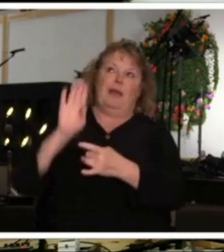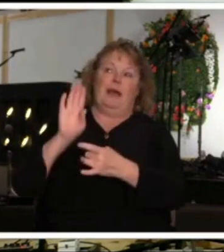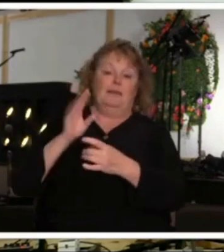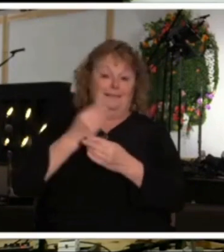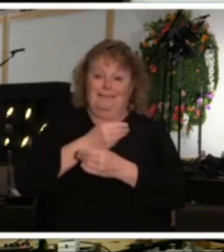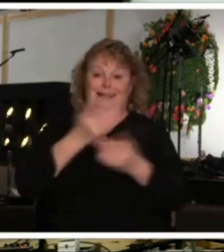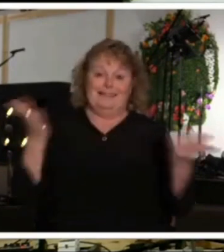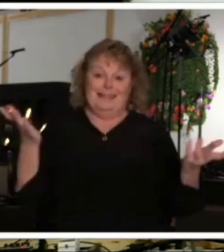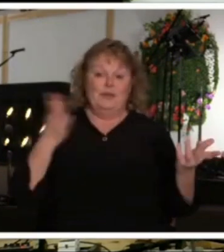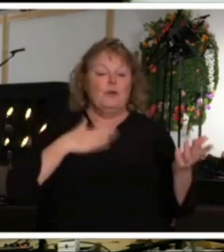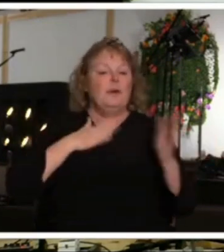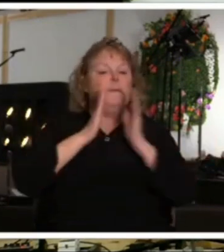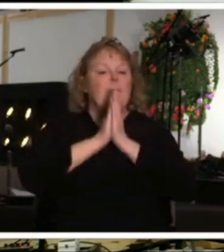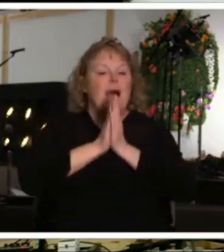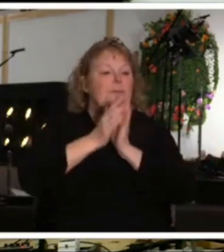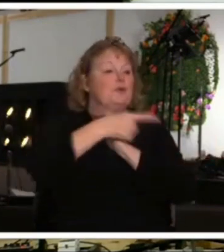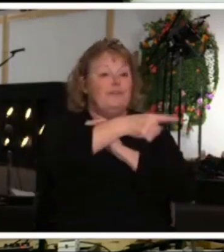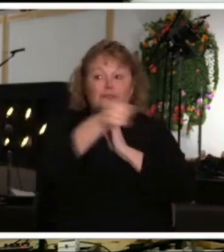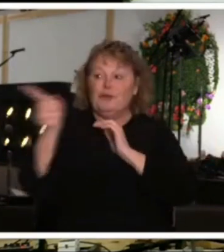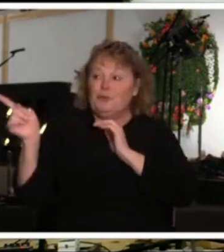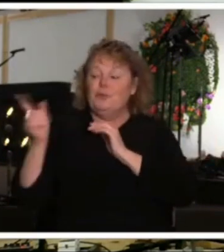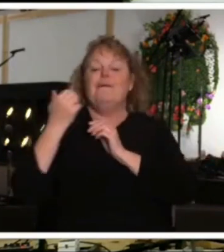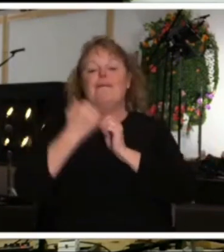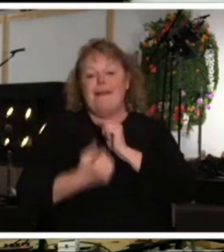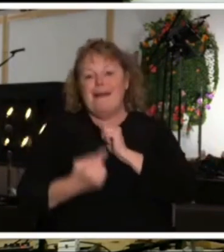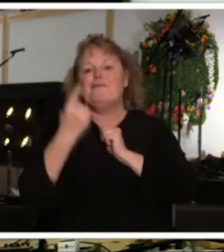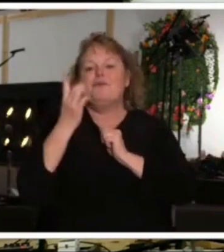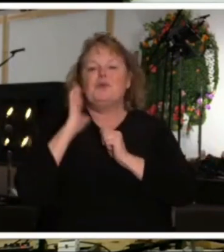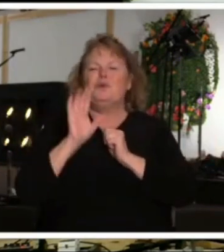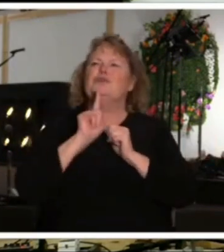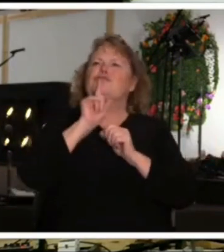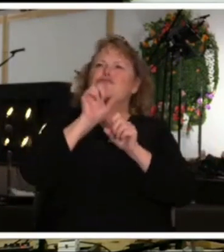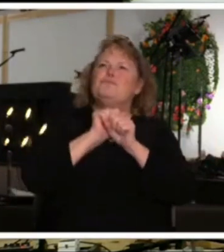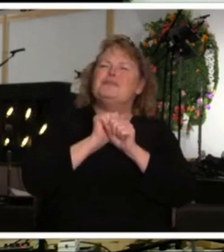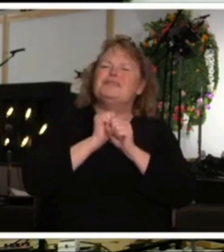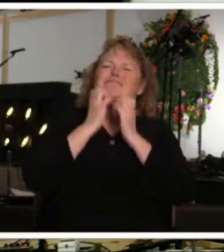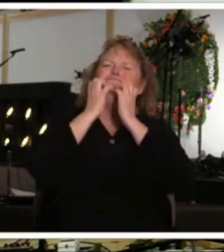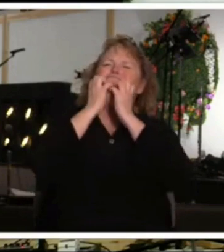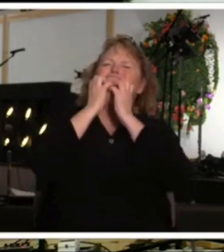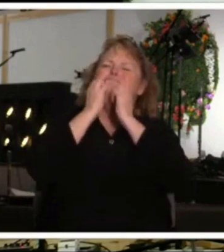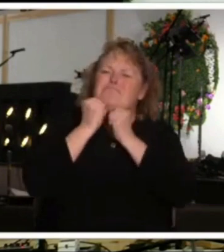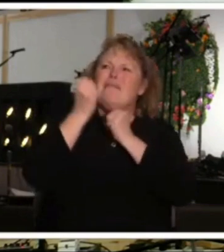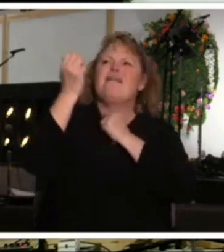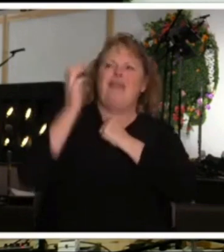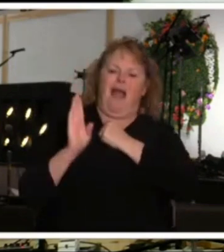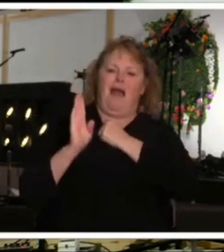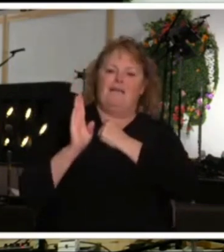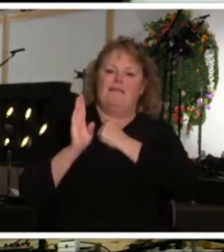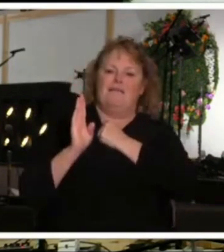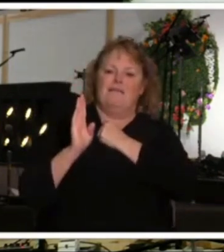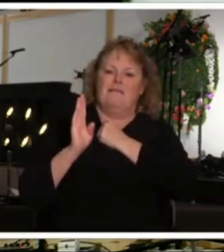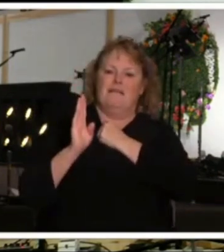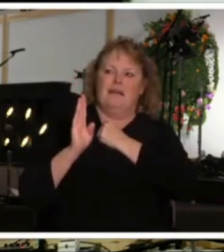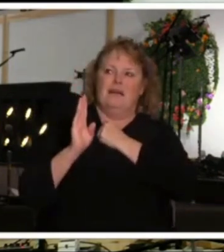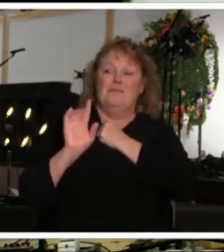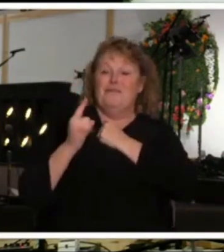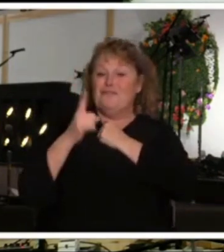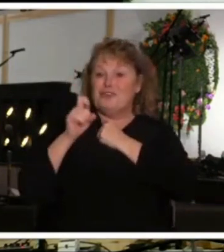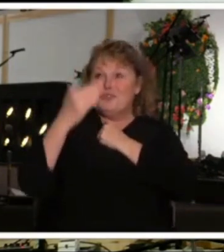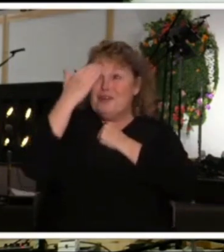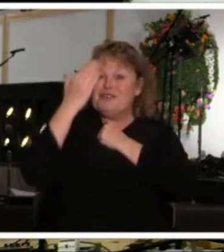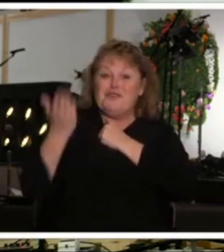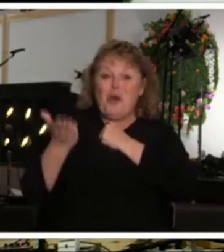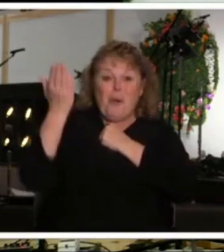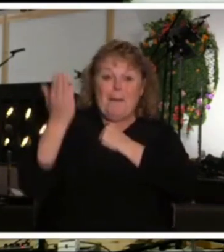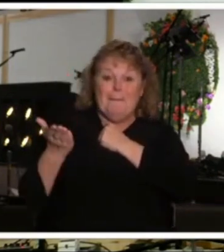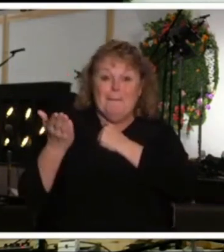my prayer in here is that everyone in here has a heart for God. The only way you're going to have a heart for God is you have to know him. You have to make sure that you